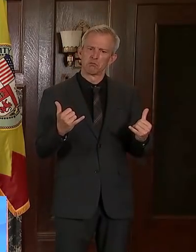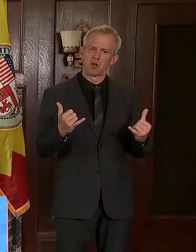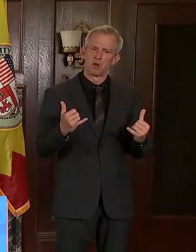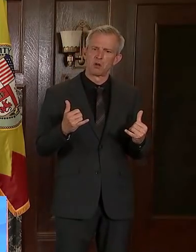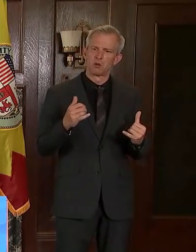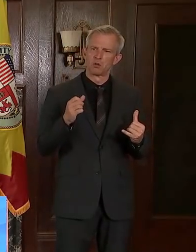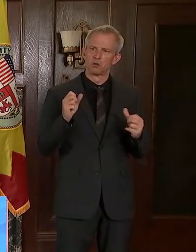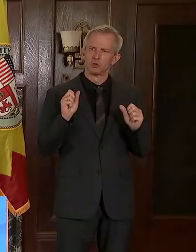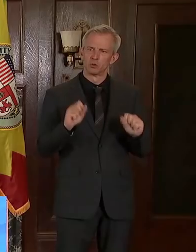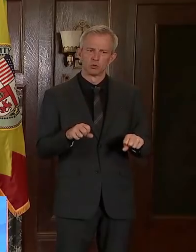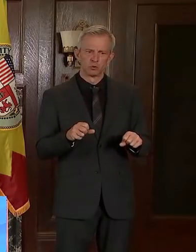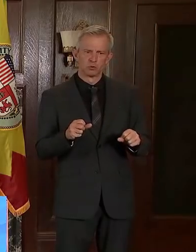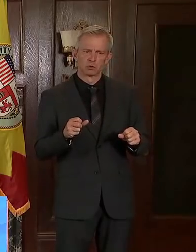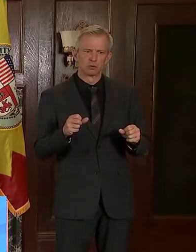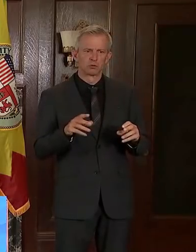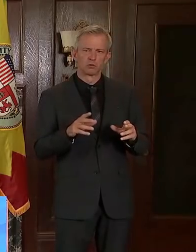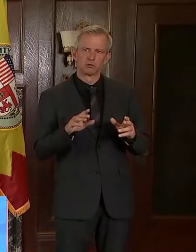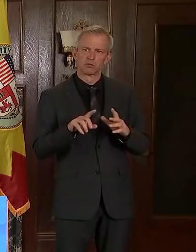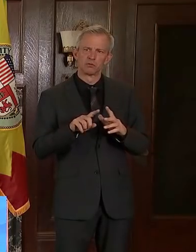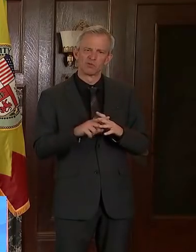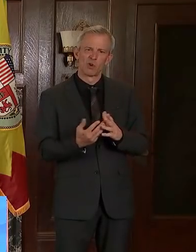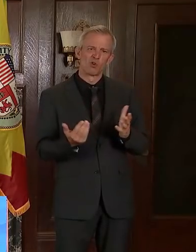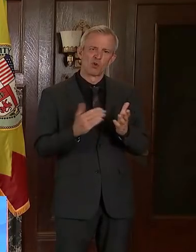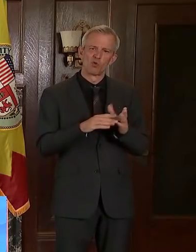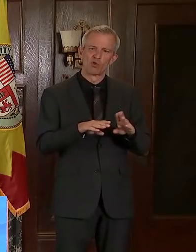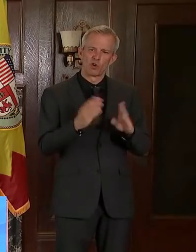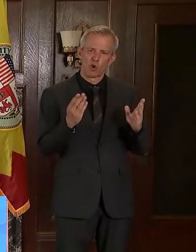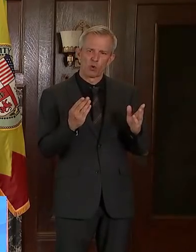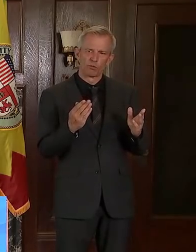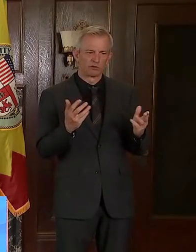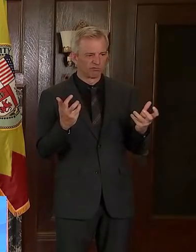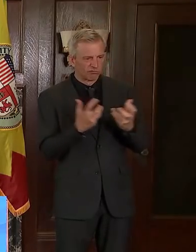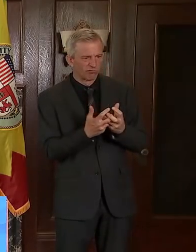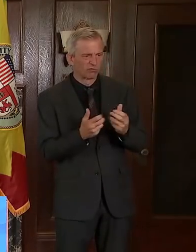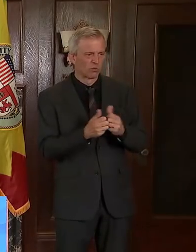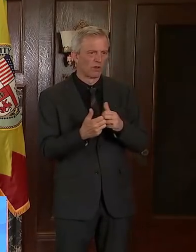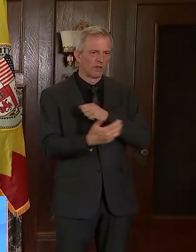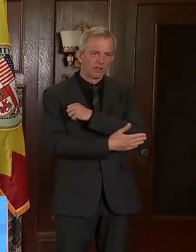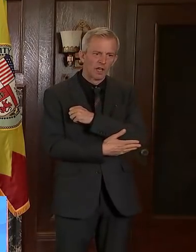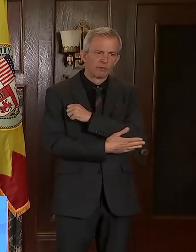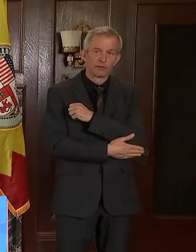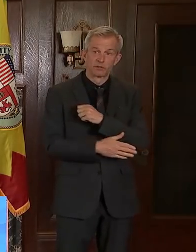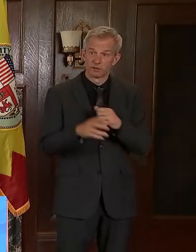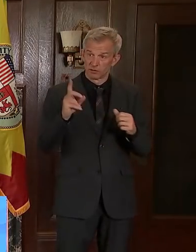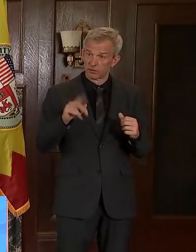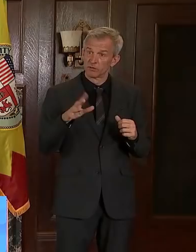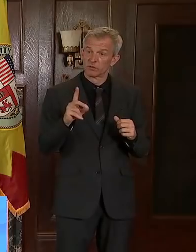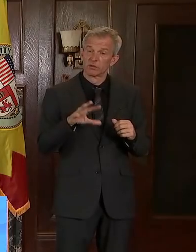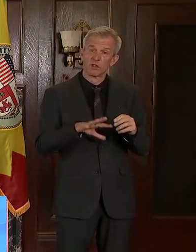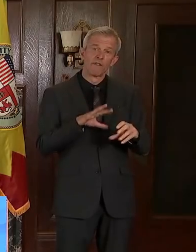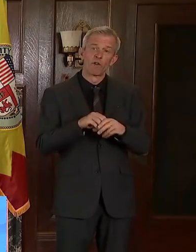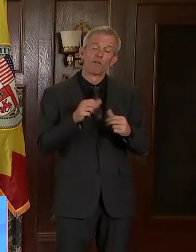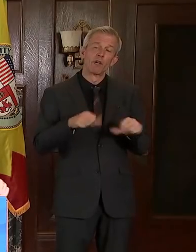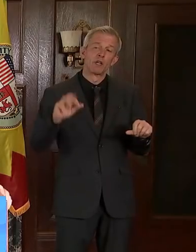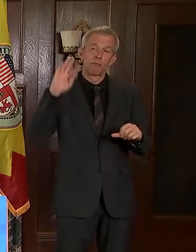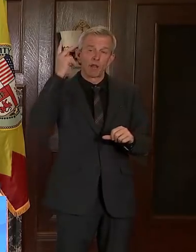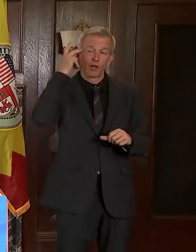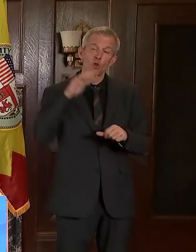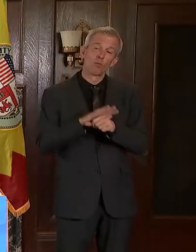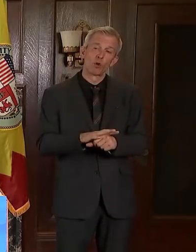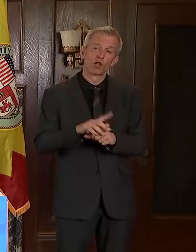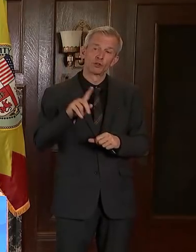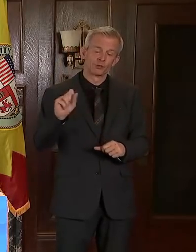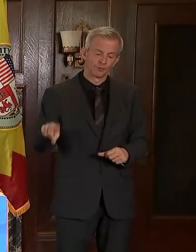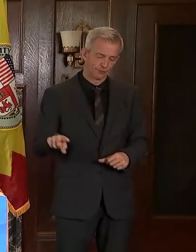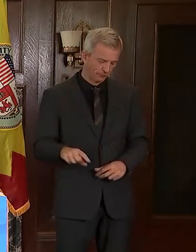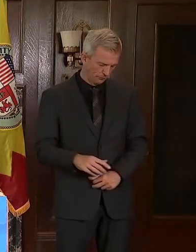with the county for this Friday in terms of the reopenings? And did that involve any political pressure? So